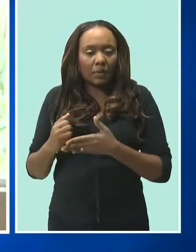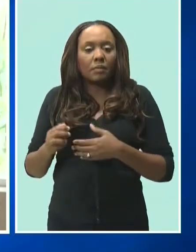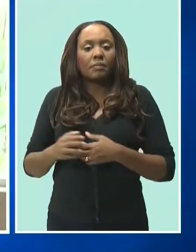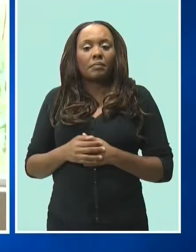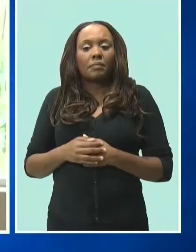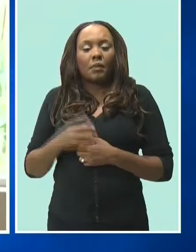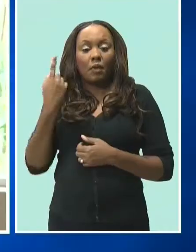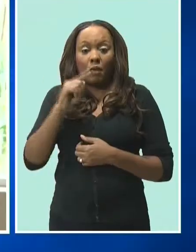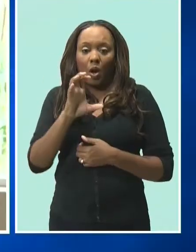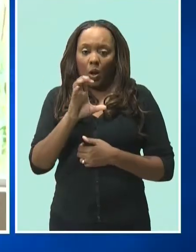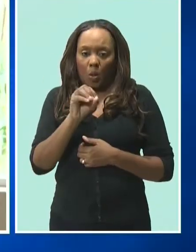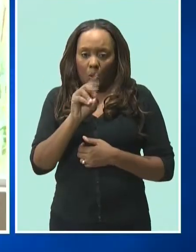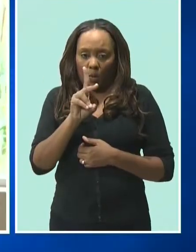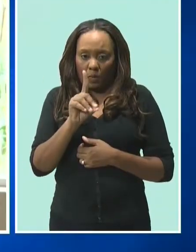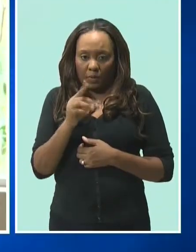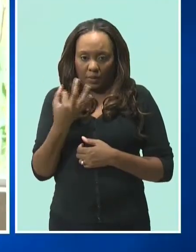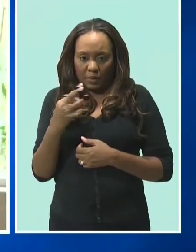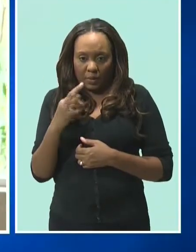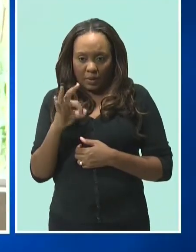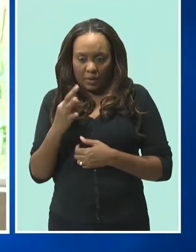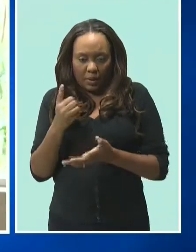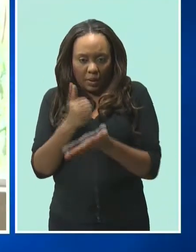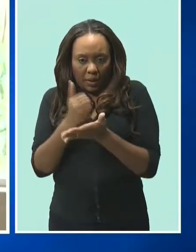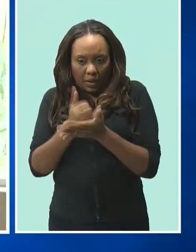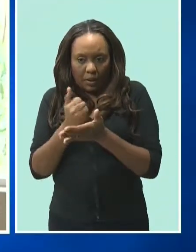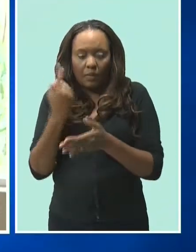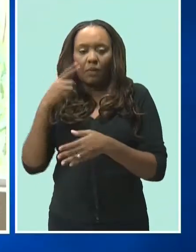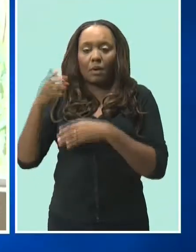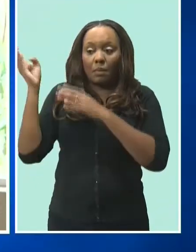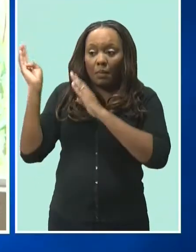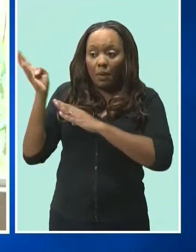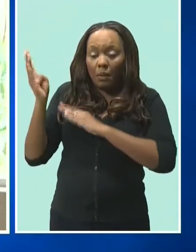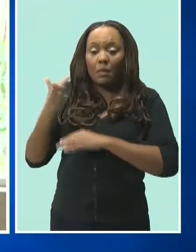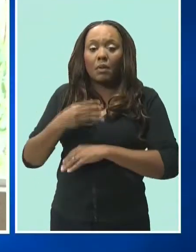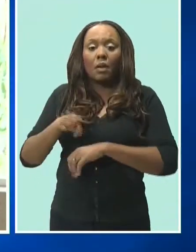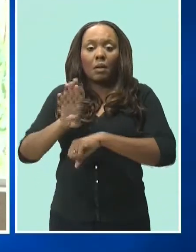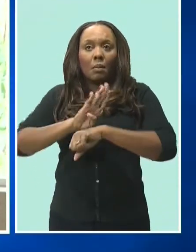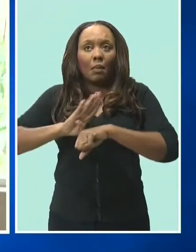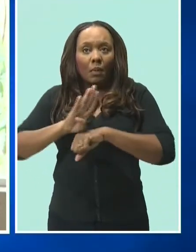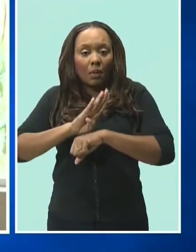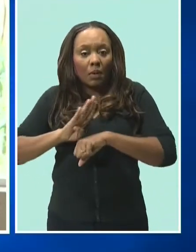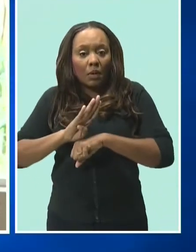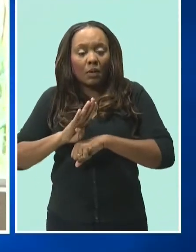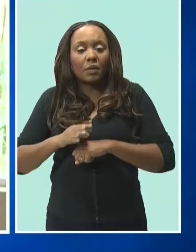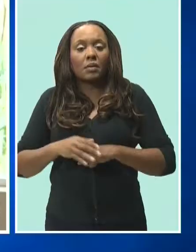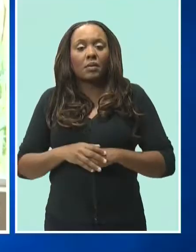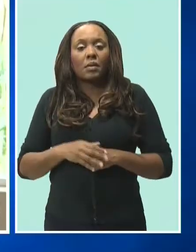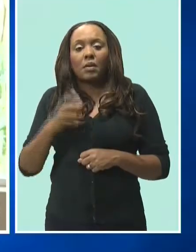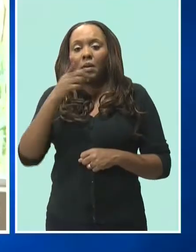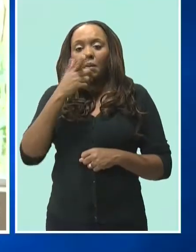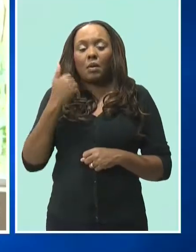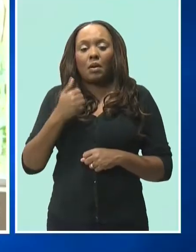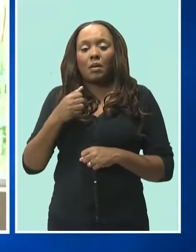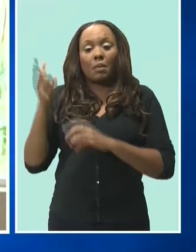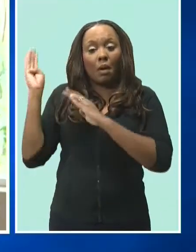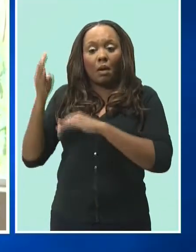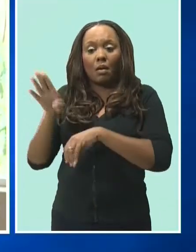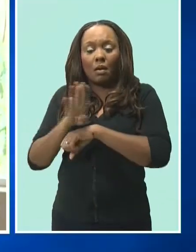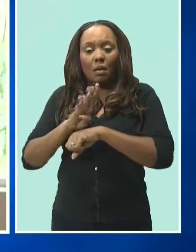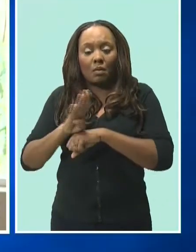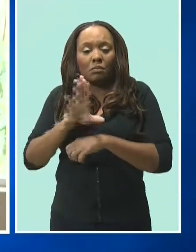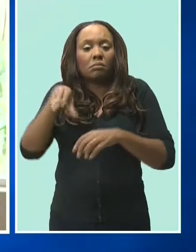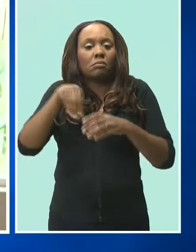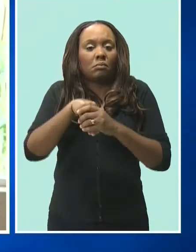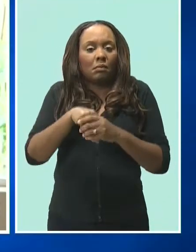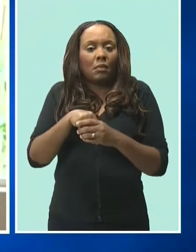for COVID-19 related assistance for the Bahamas and Barbados, the two Caribbean graduates from the International Bank for Reconstruction